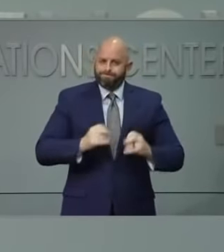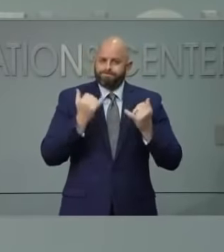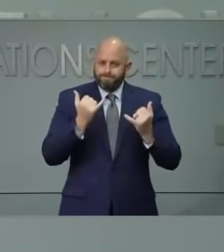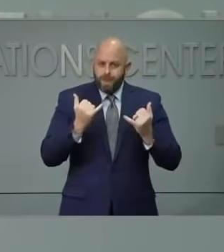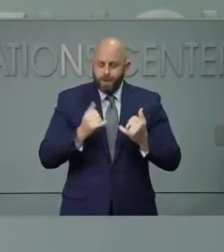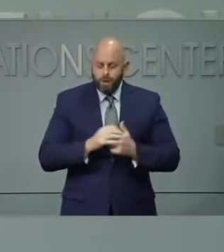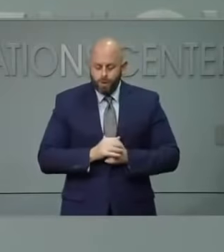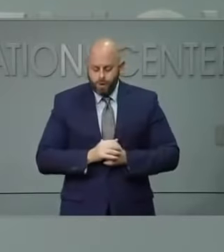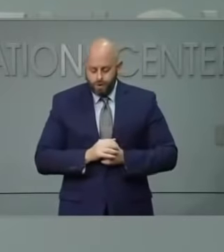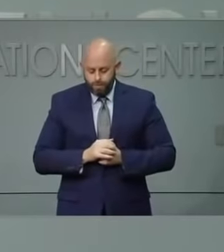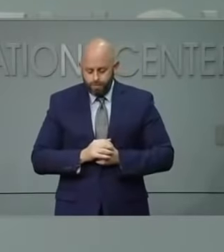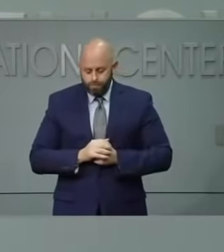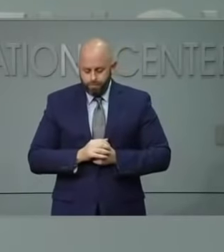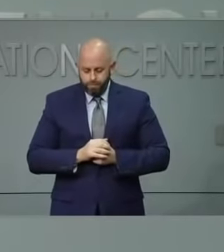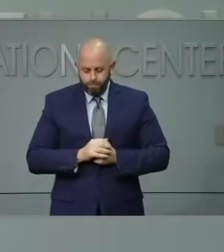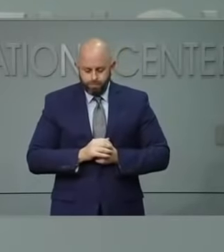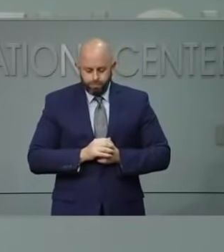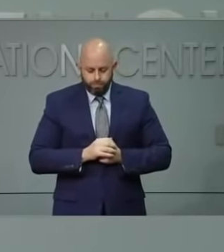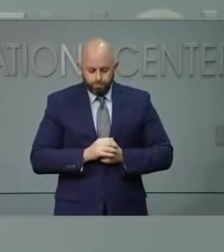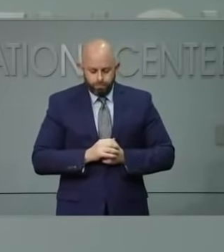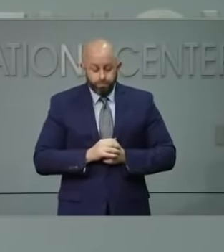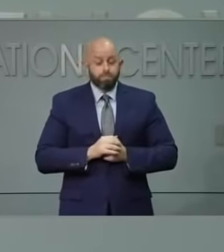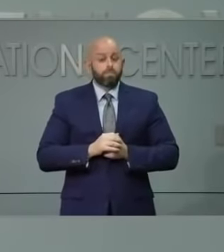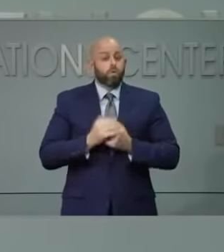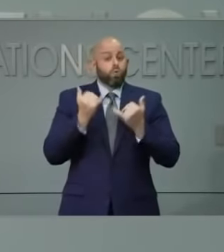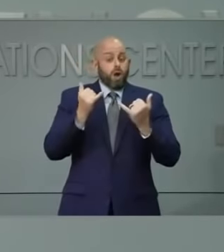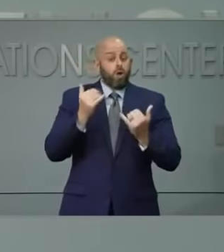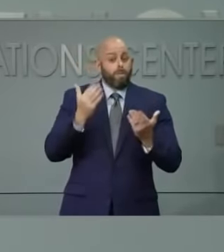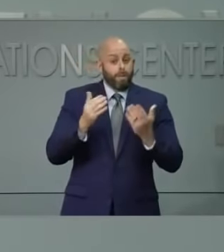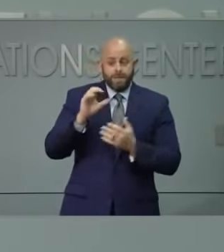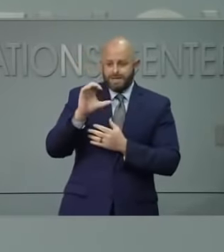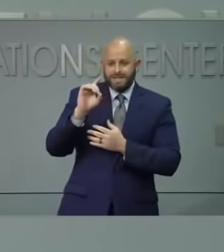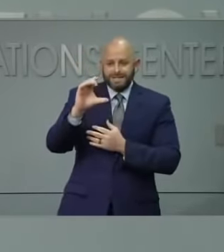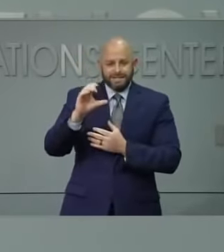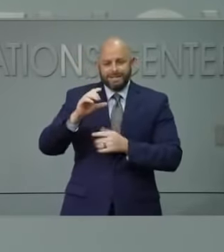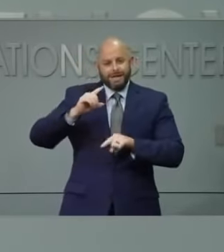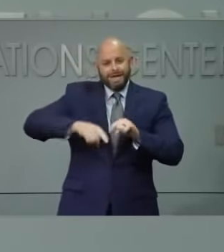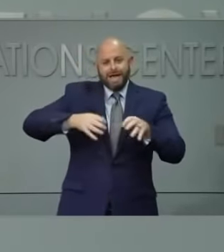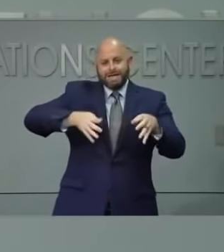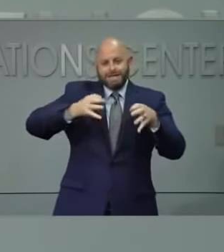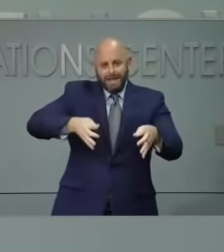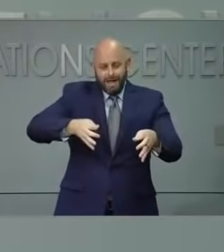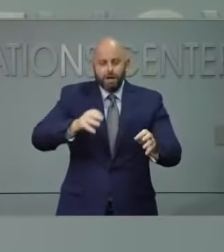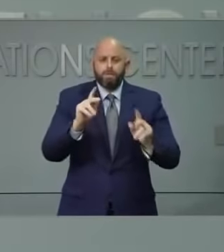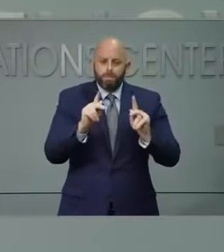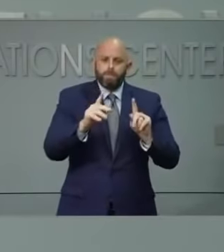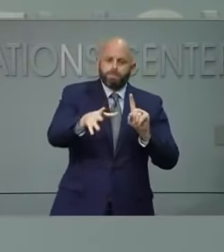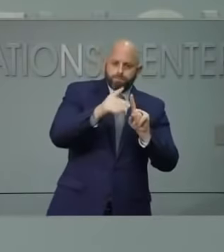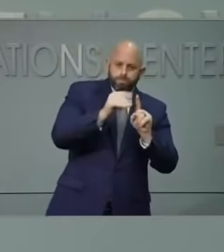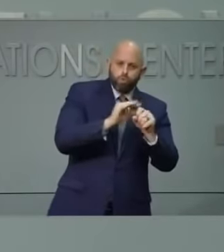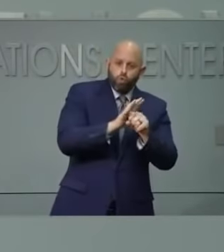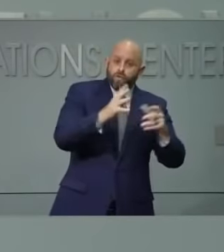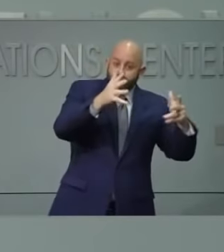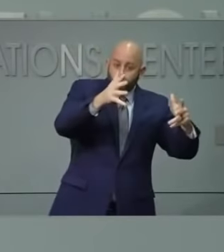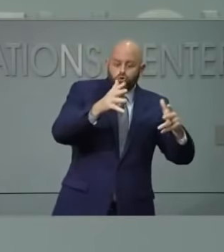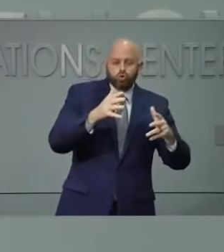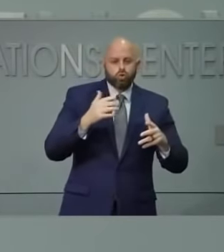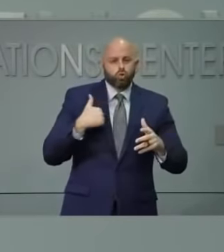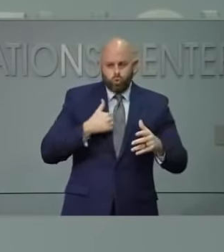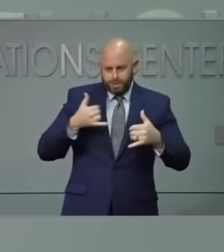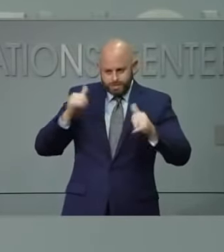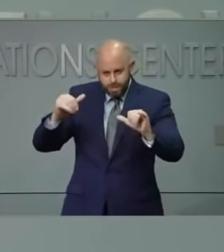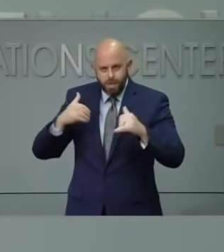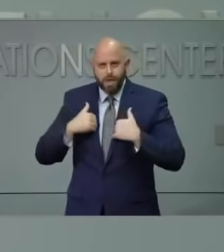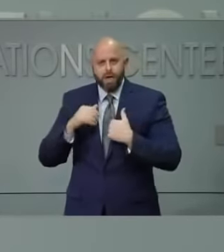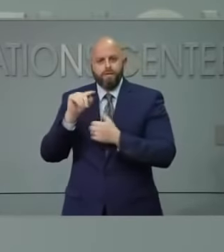able to make a judgment on at this point, but we hope that they'll continue to look at the data. Again, some of these trials continue to go on